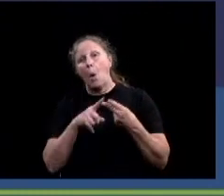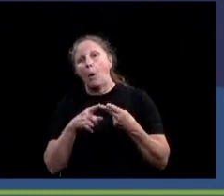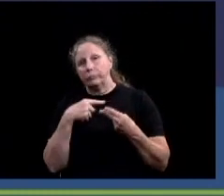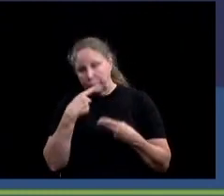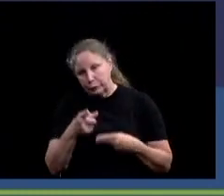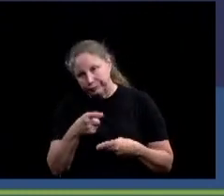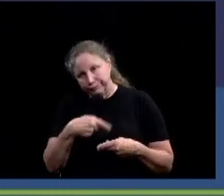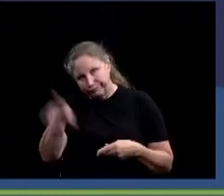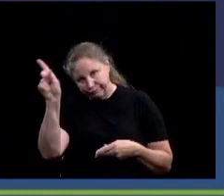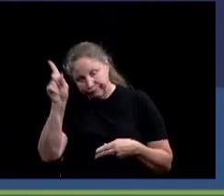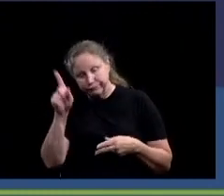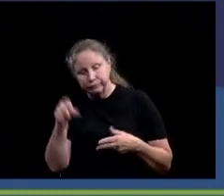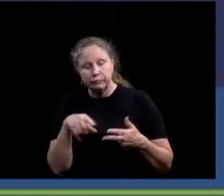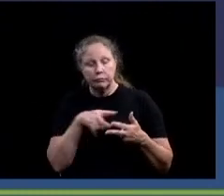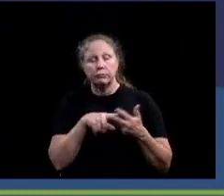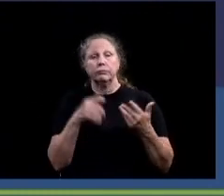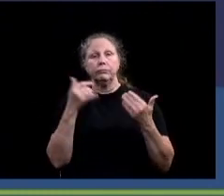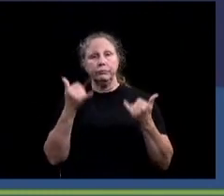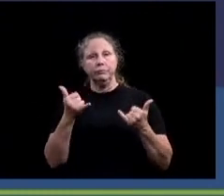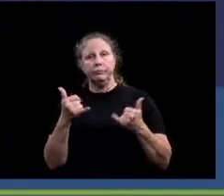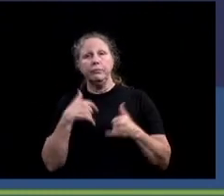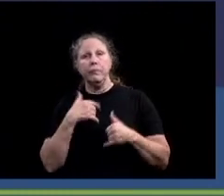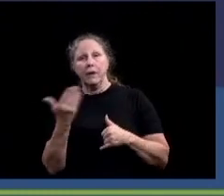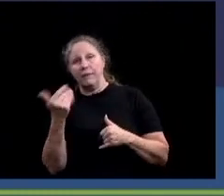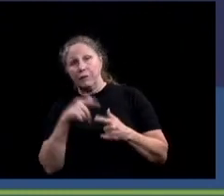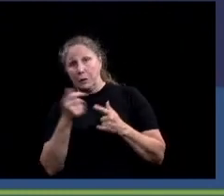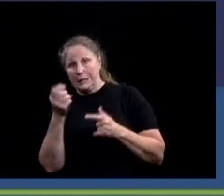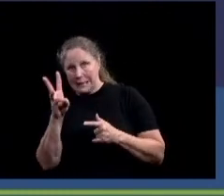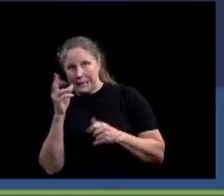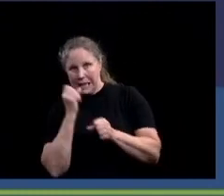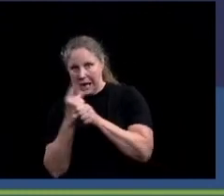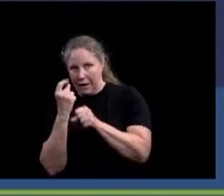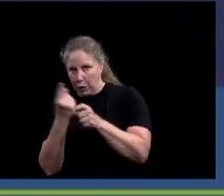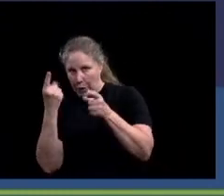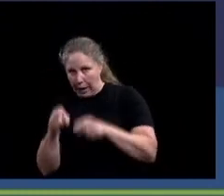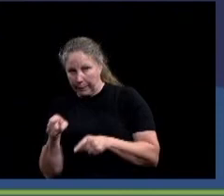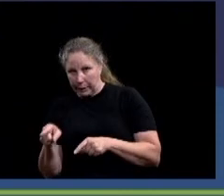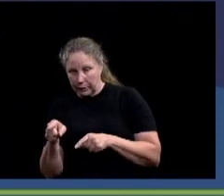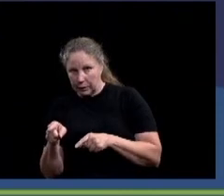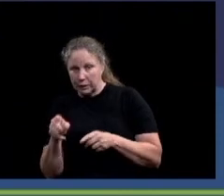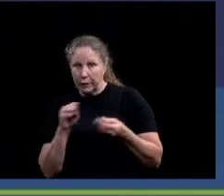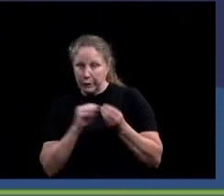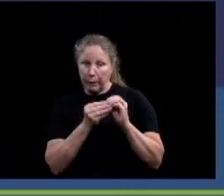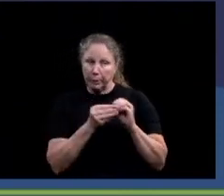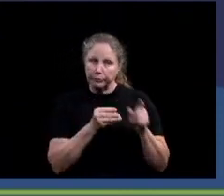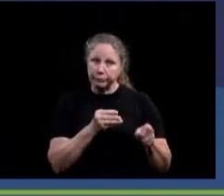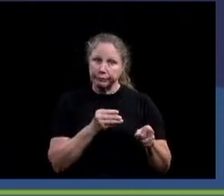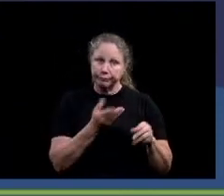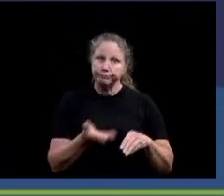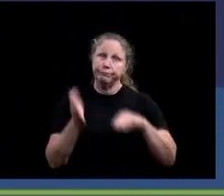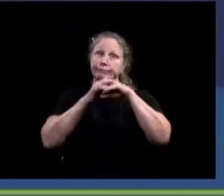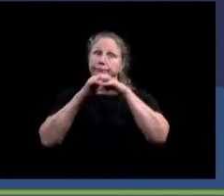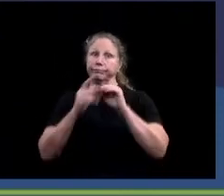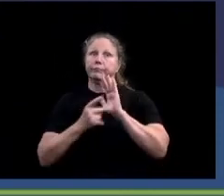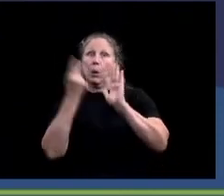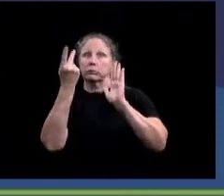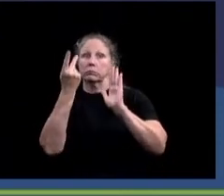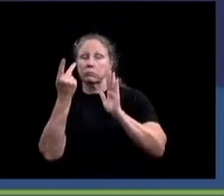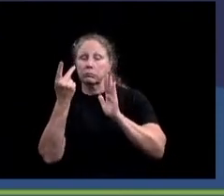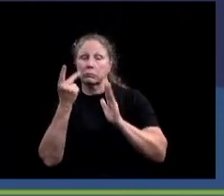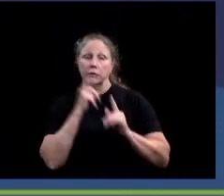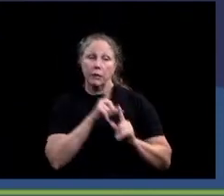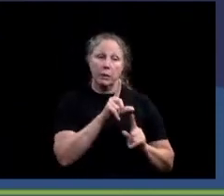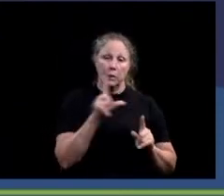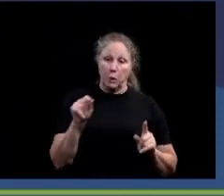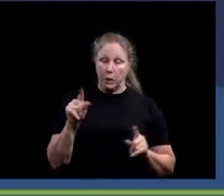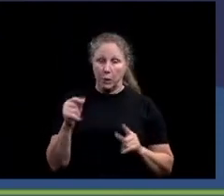15 or 16 a year. So that number has doubled for us. In 2020, we've already seen 7 year